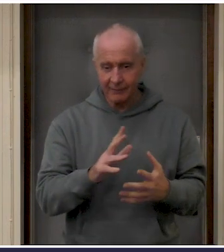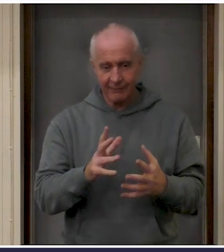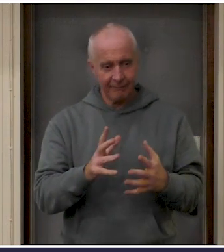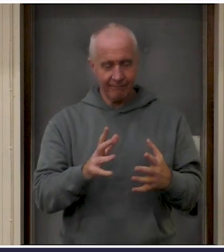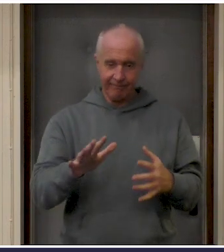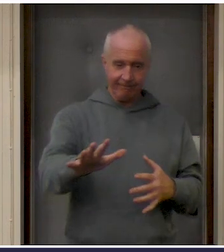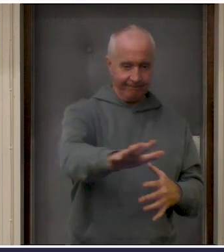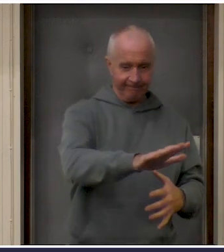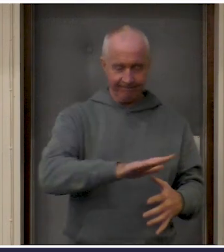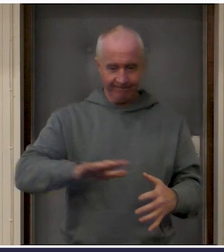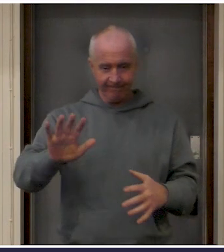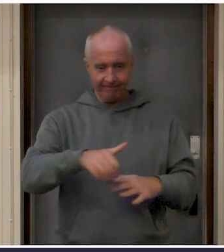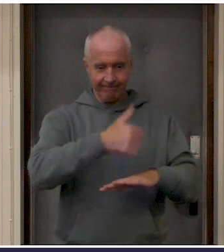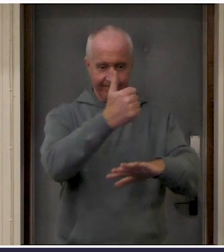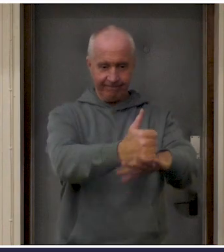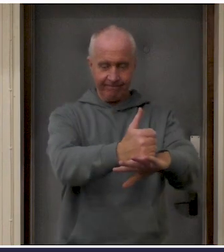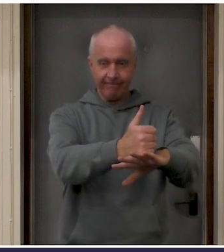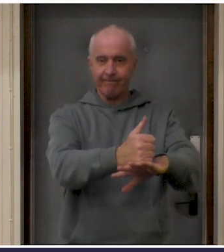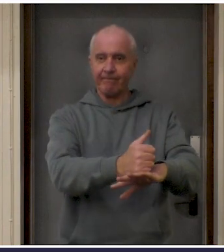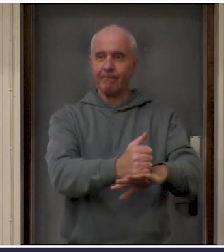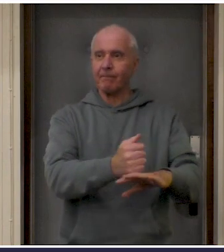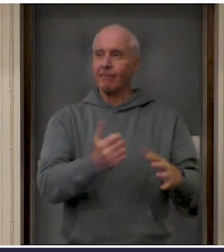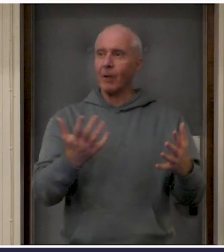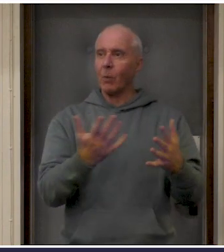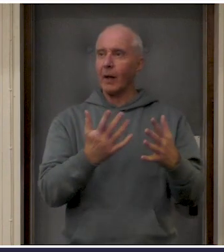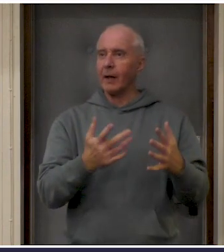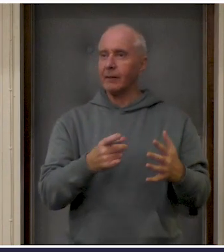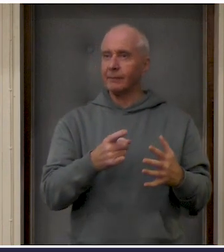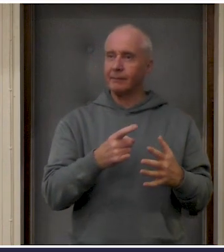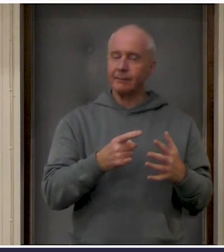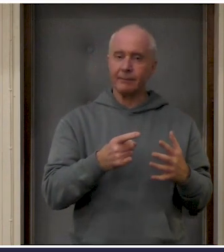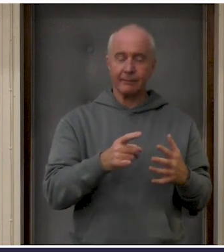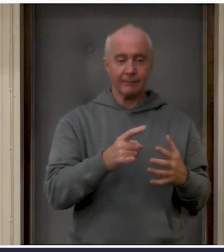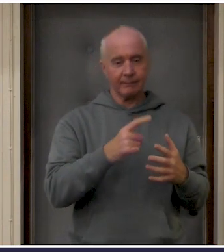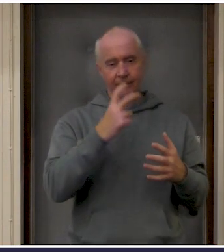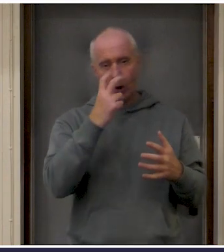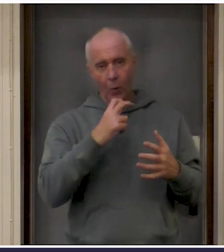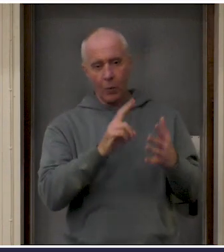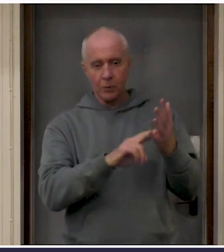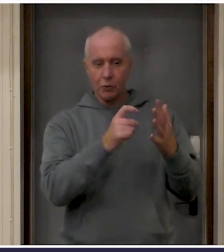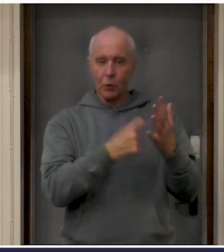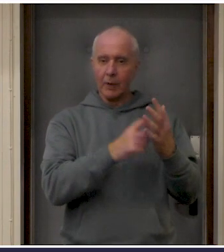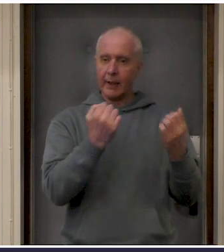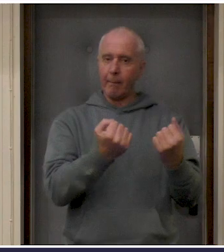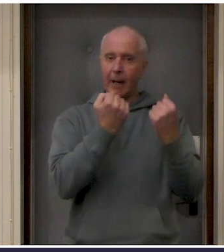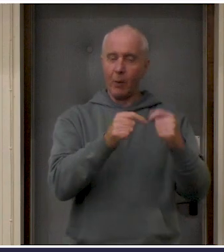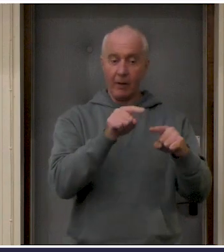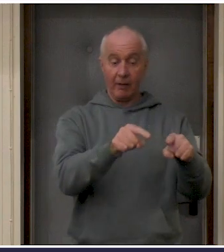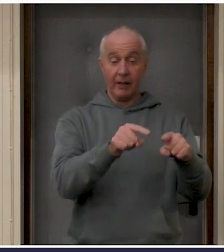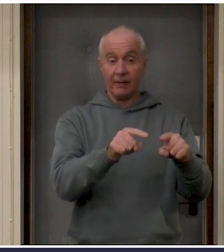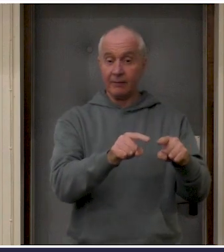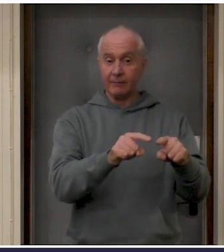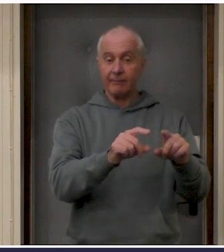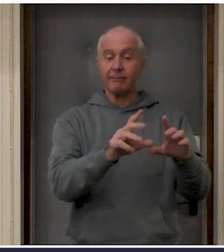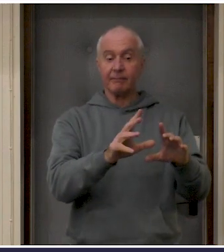think, the first places that they're going to go are all old nuclear power plants. So where we're no longer generating, that's the